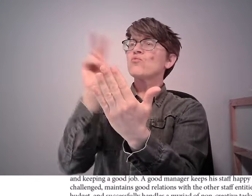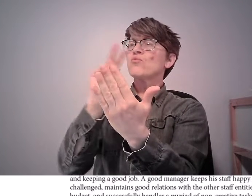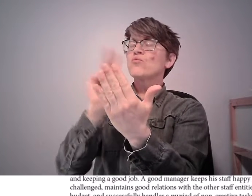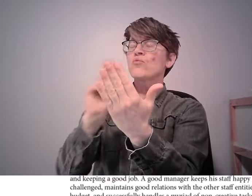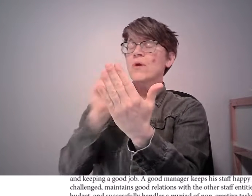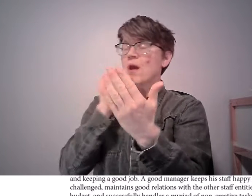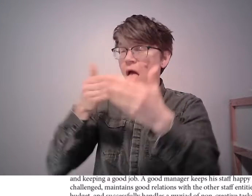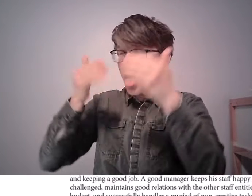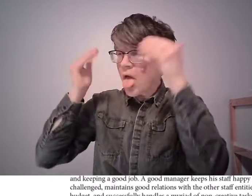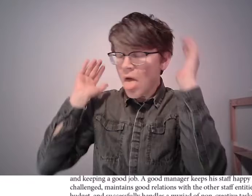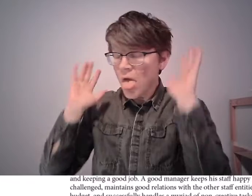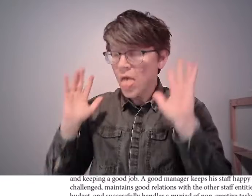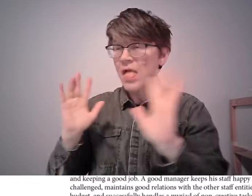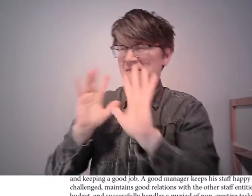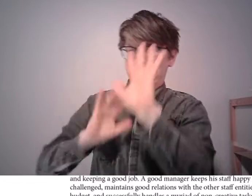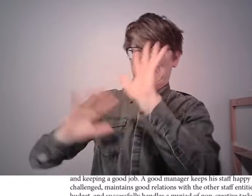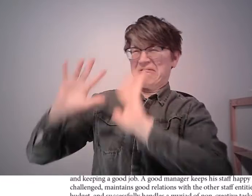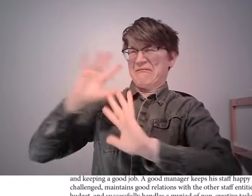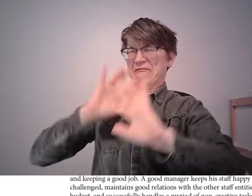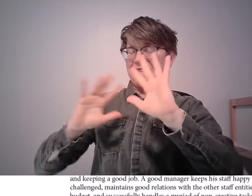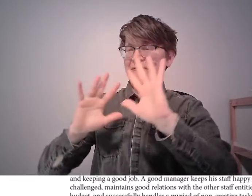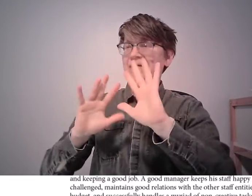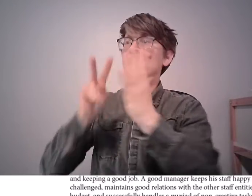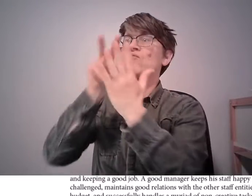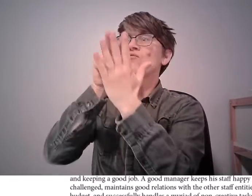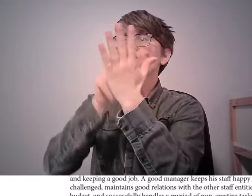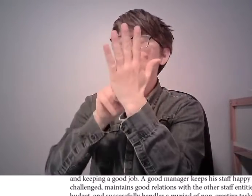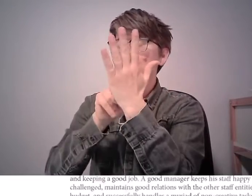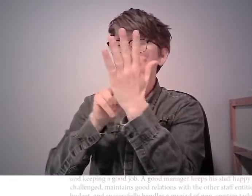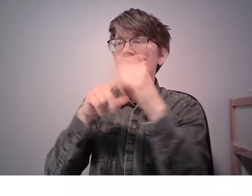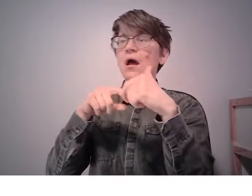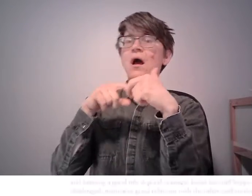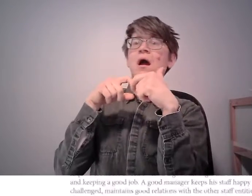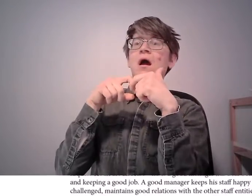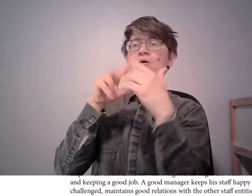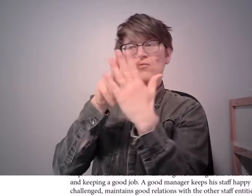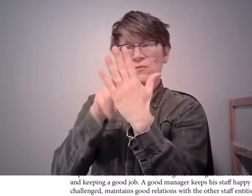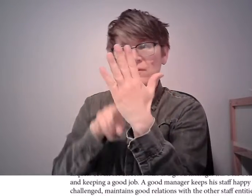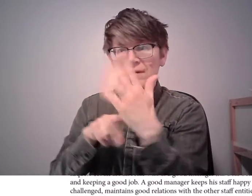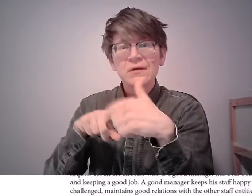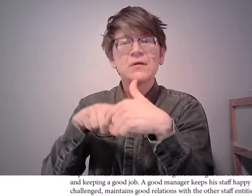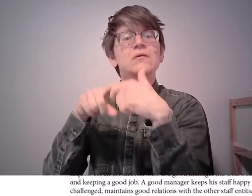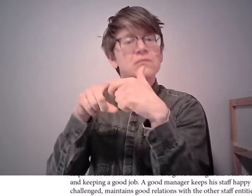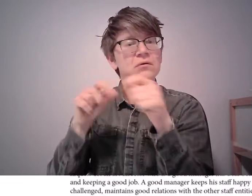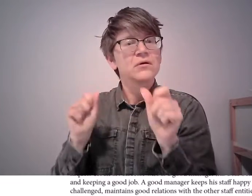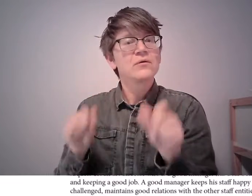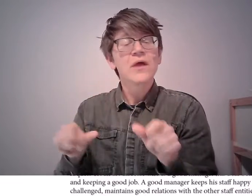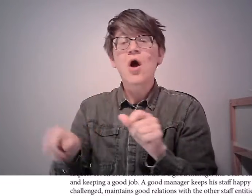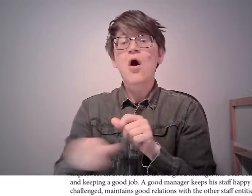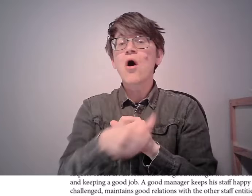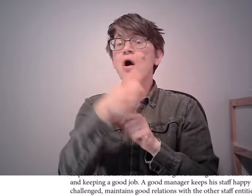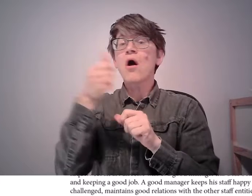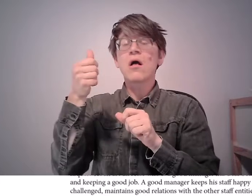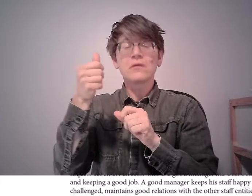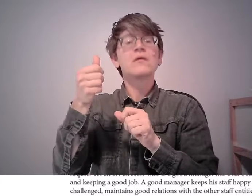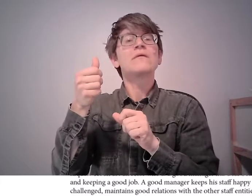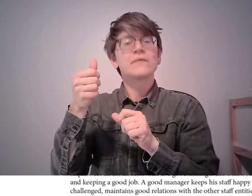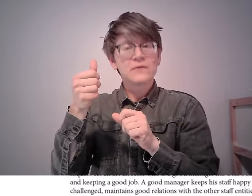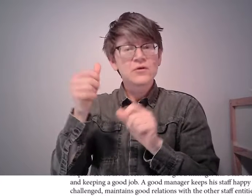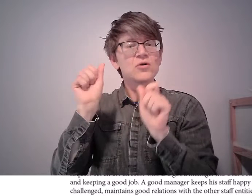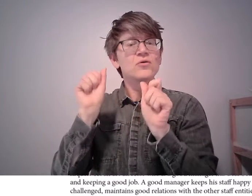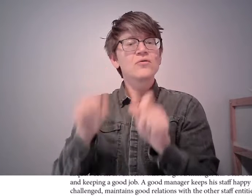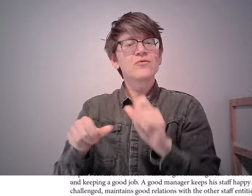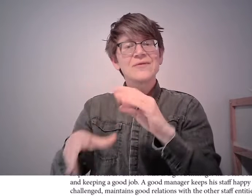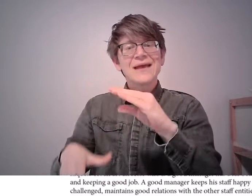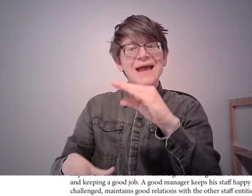line breaks, that's another step toward readability. Another option, find appropriate places to